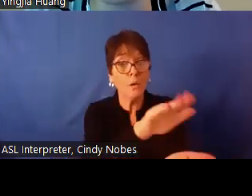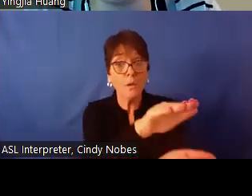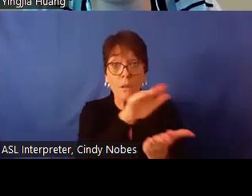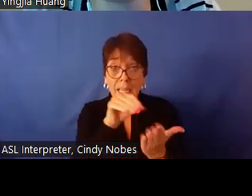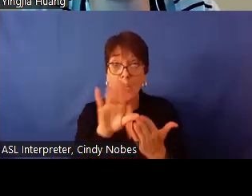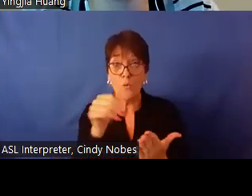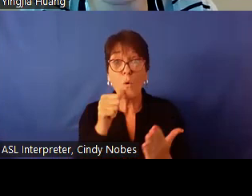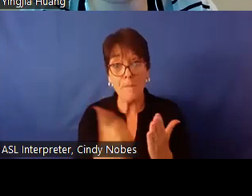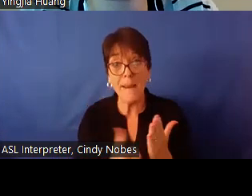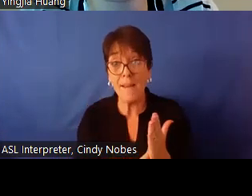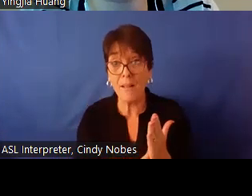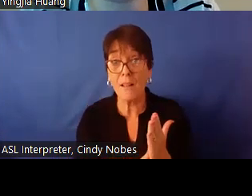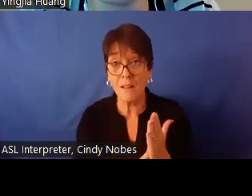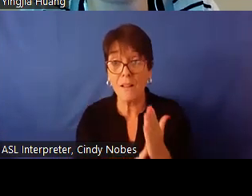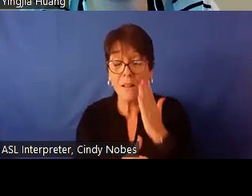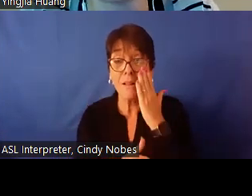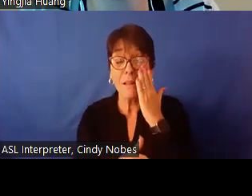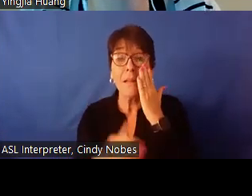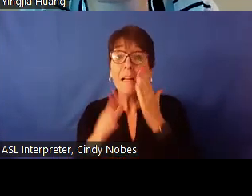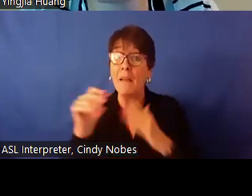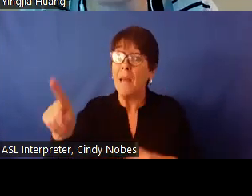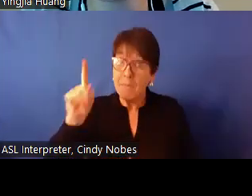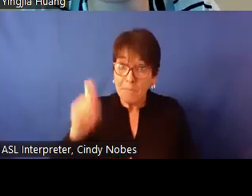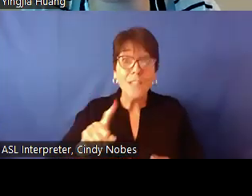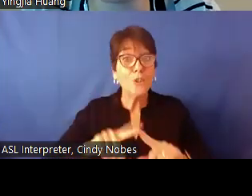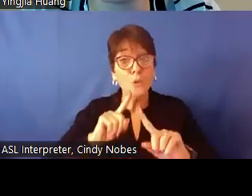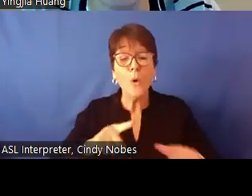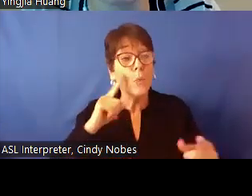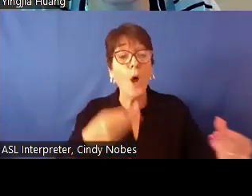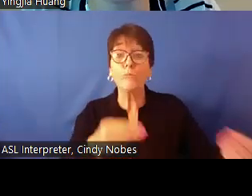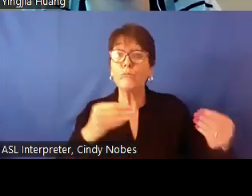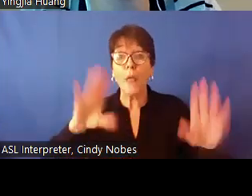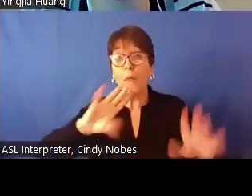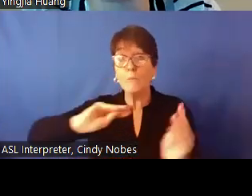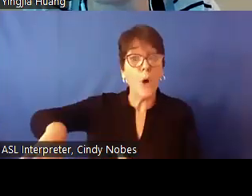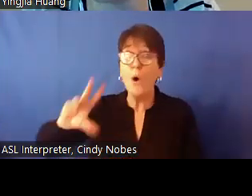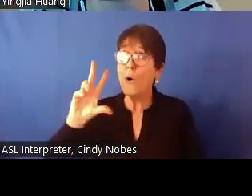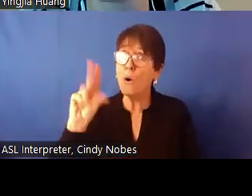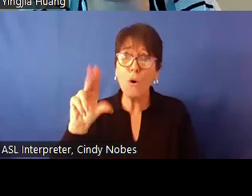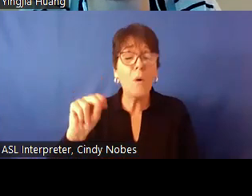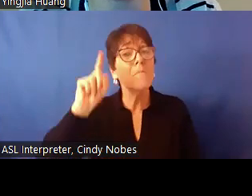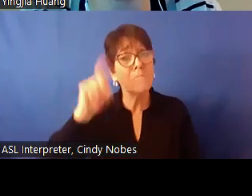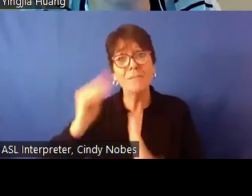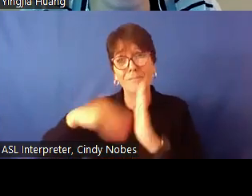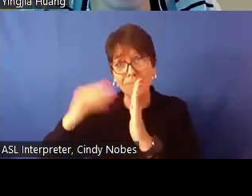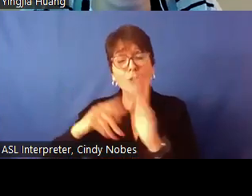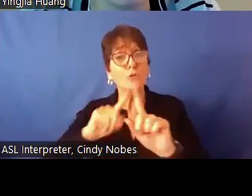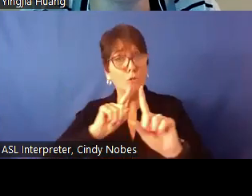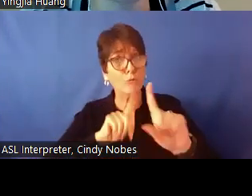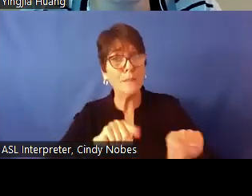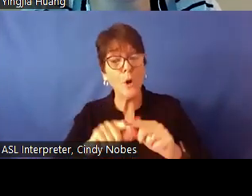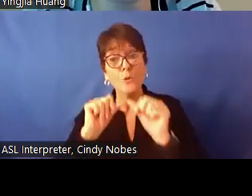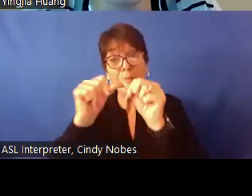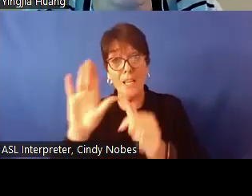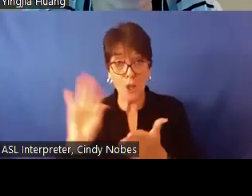to you. And they need to respond to their counties in order to continue their coverage.